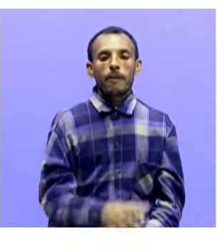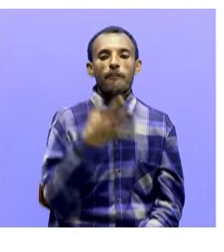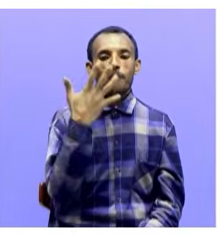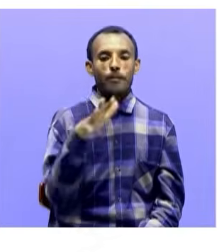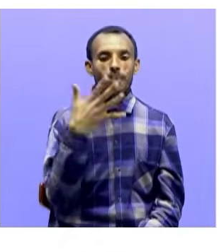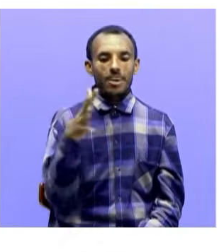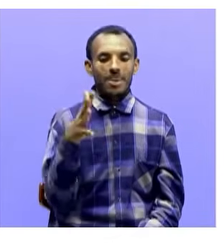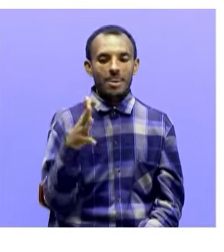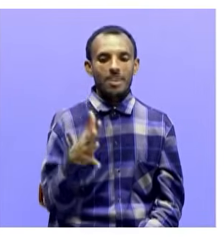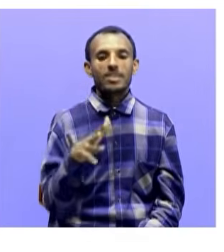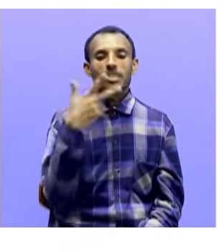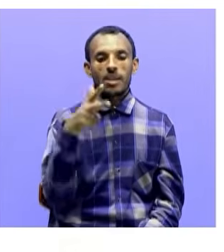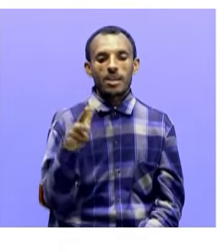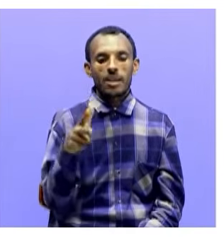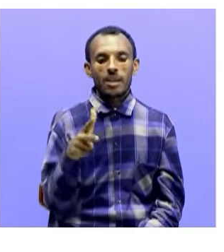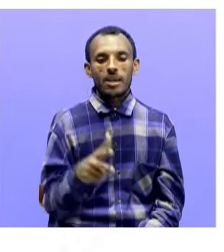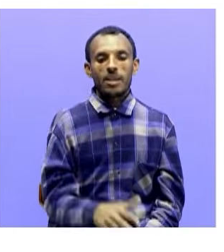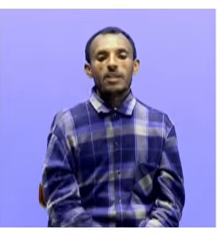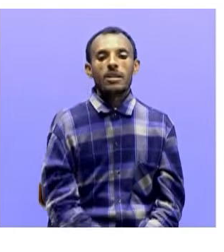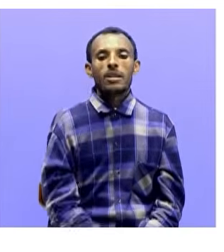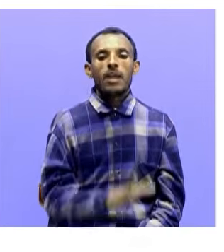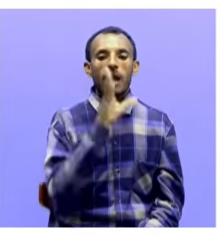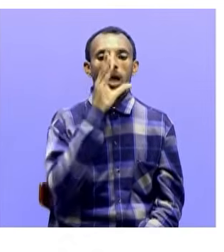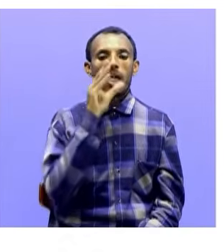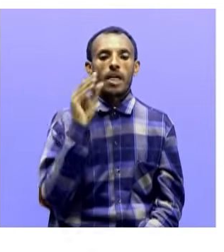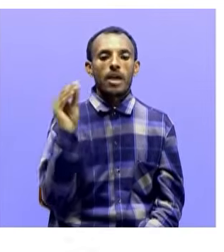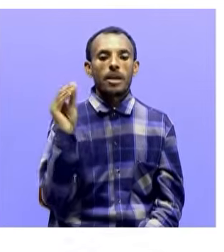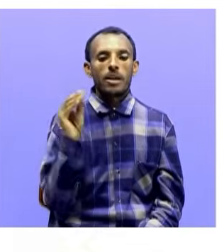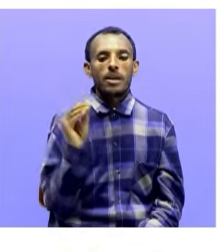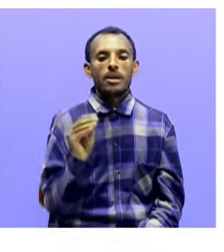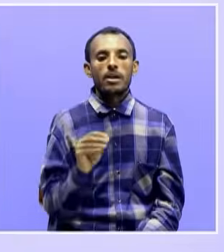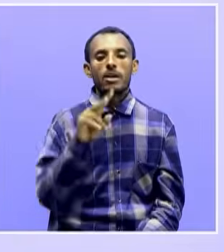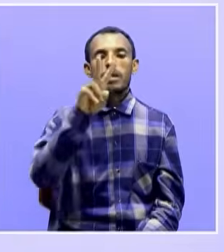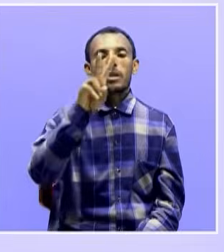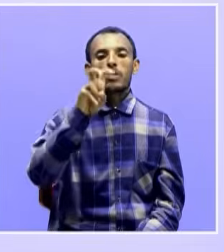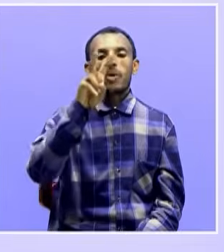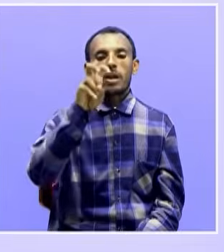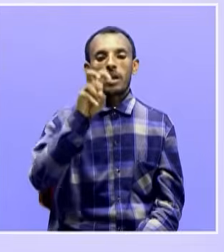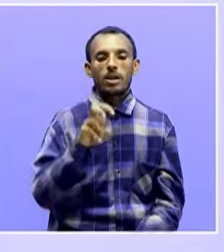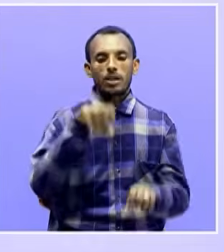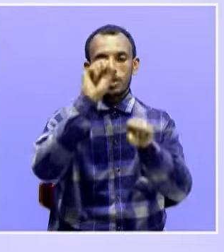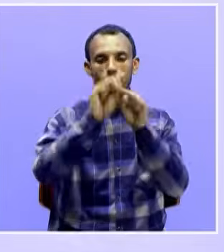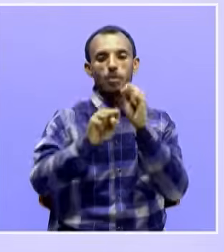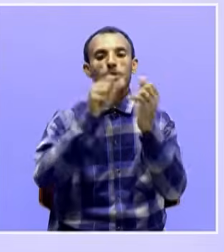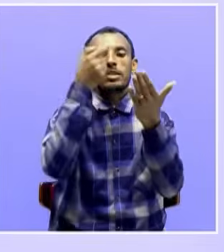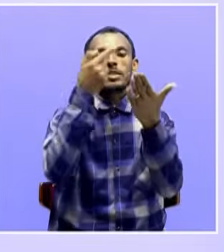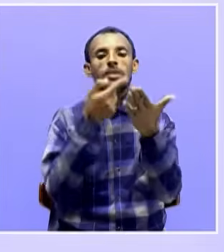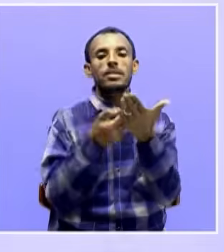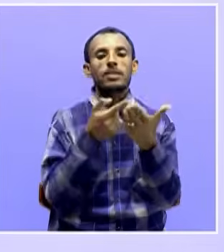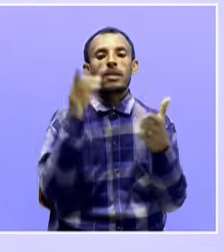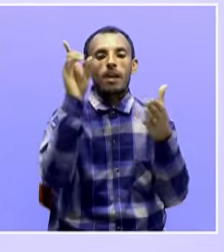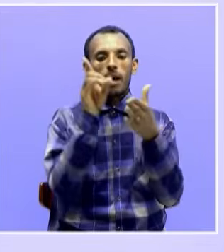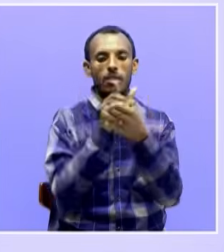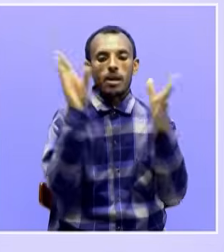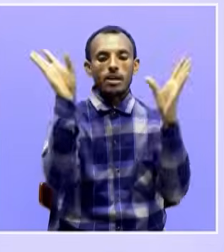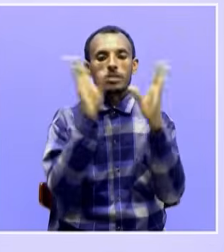15, 13, and 20. So this data set